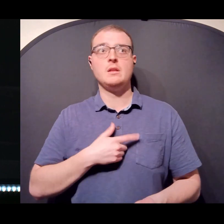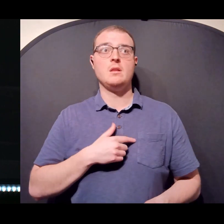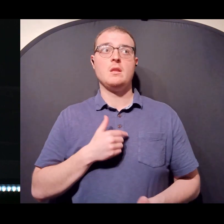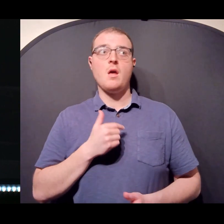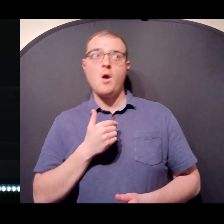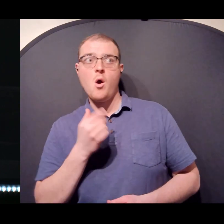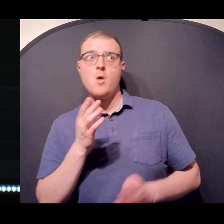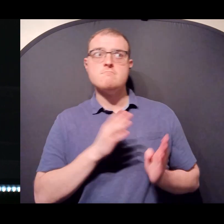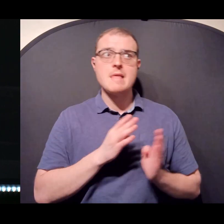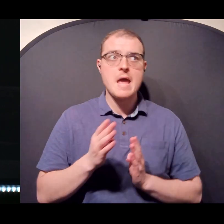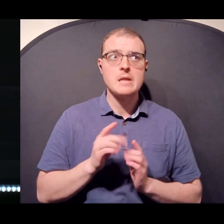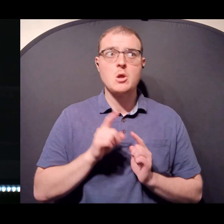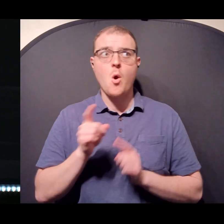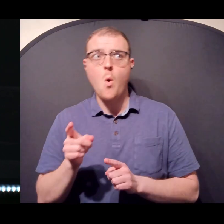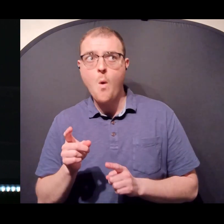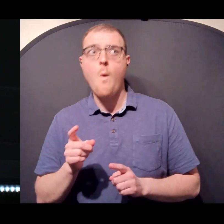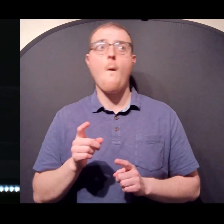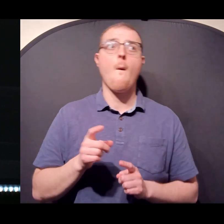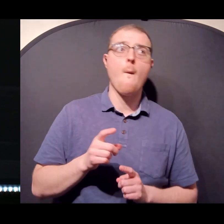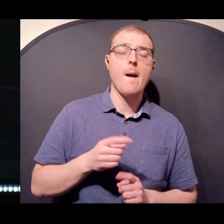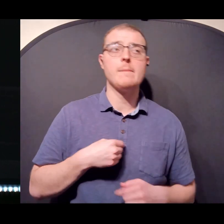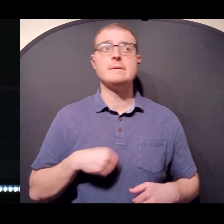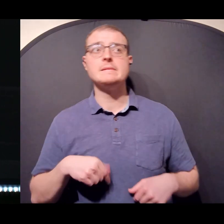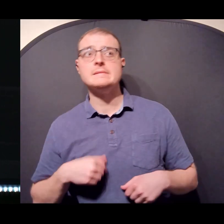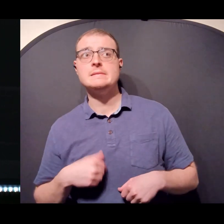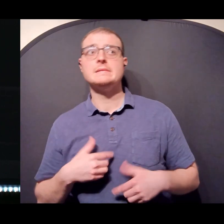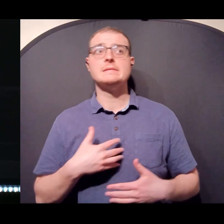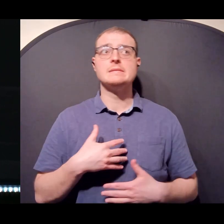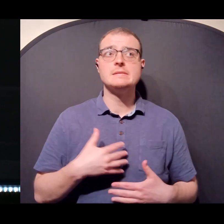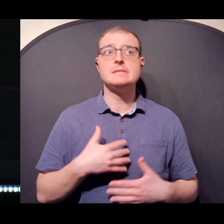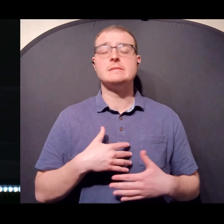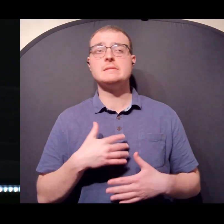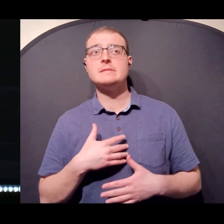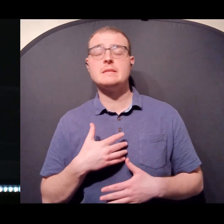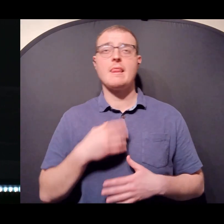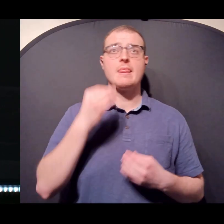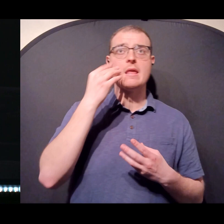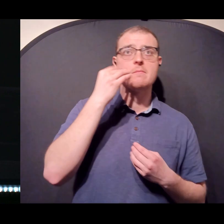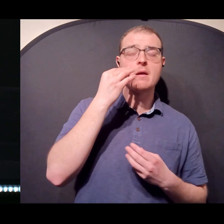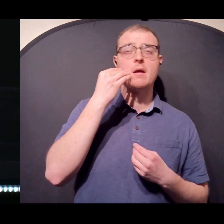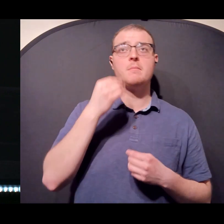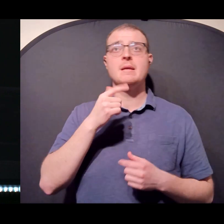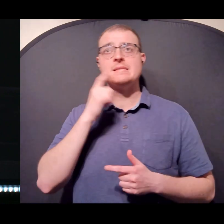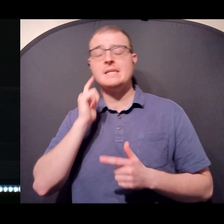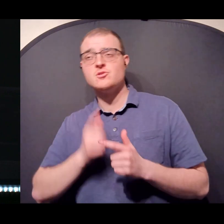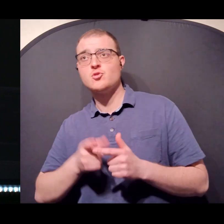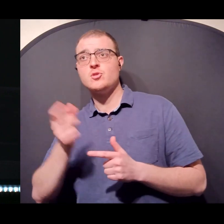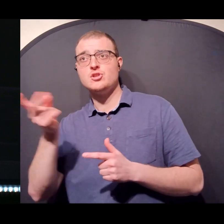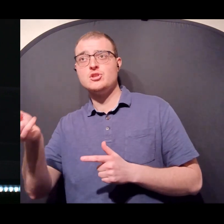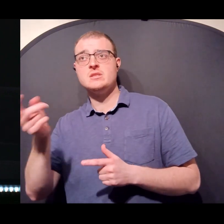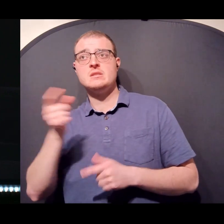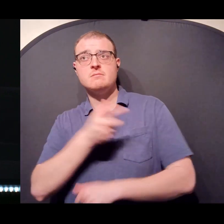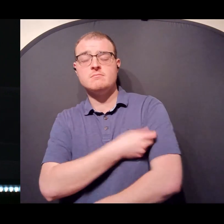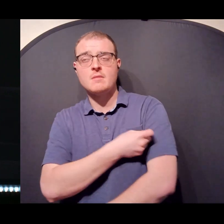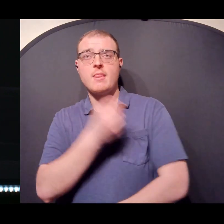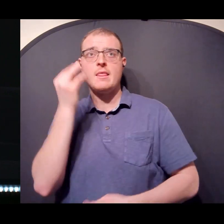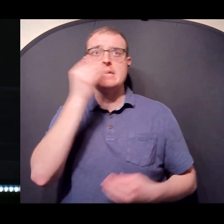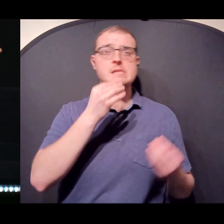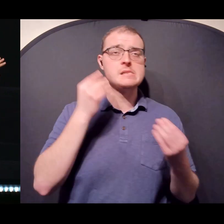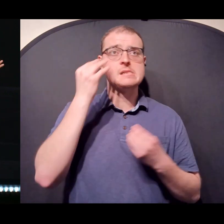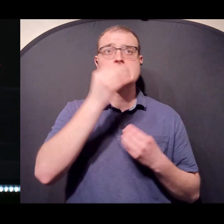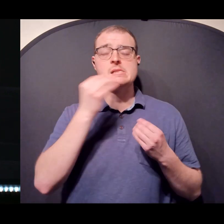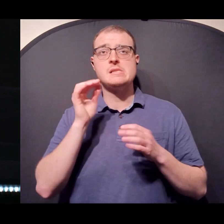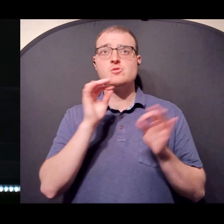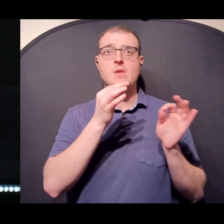just anxious and worried, and he had heard about the shots and his sister, and he was just, all he could hear and think in his mind were the